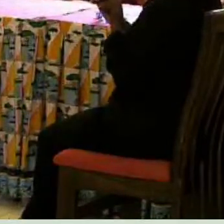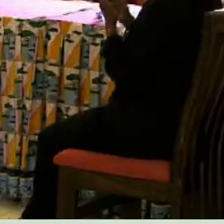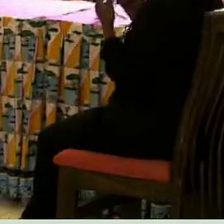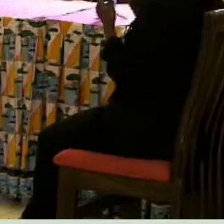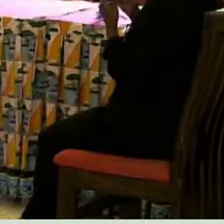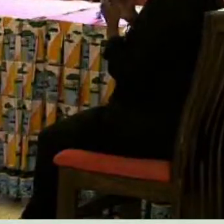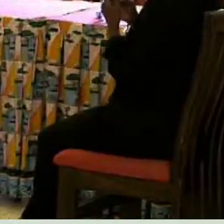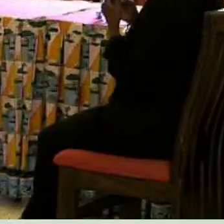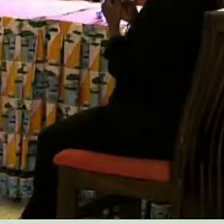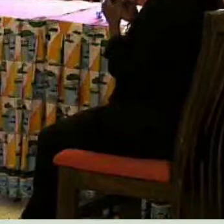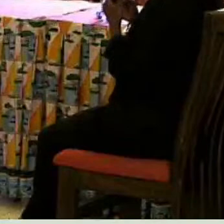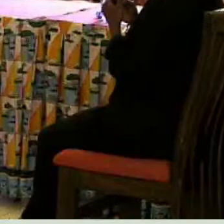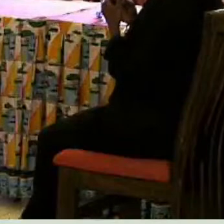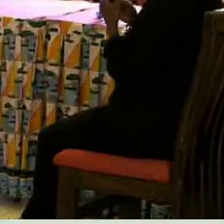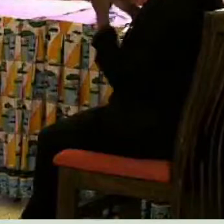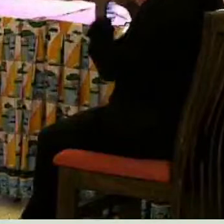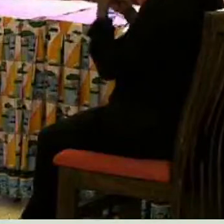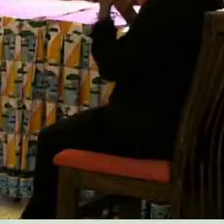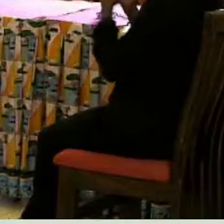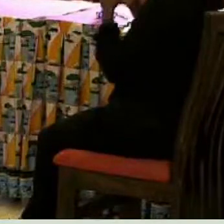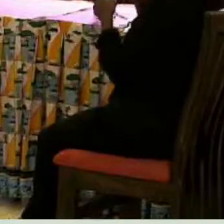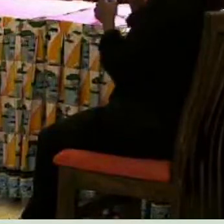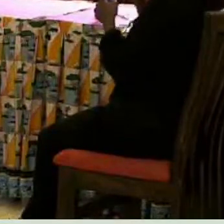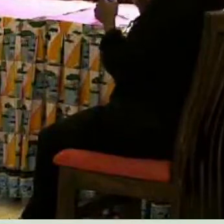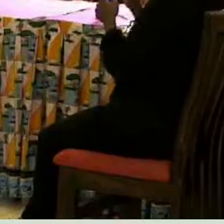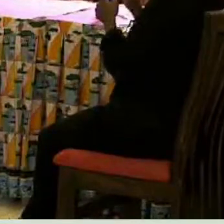95% of lawyers.